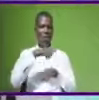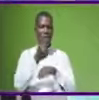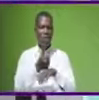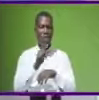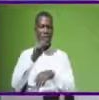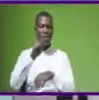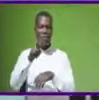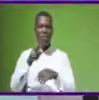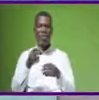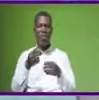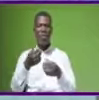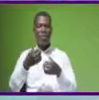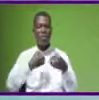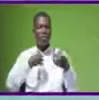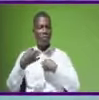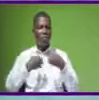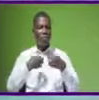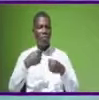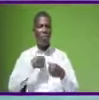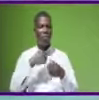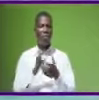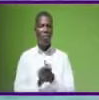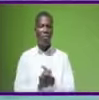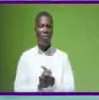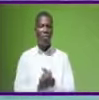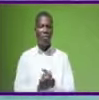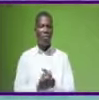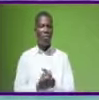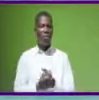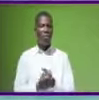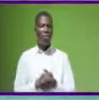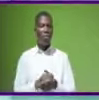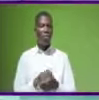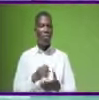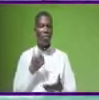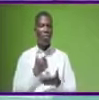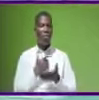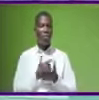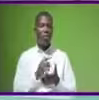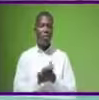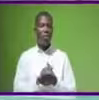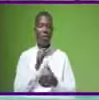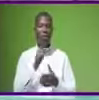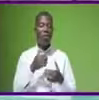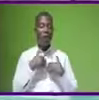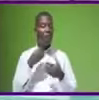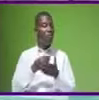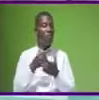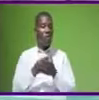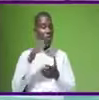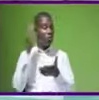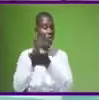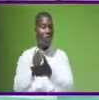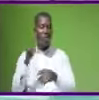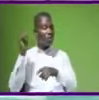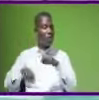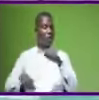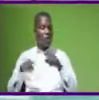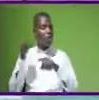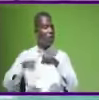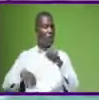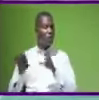the Uncle Mwassam. A Hunia Yam, she saw say, Oniska, when you're on your mount to come to